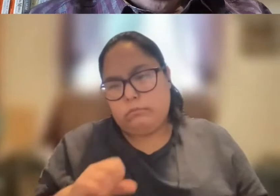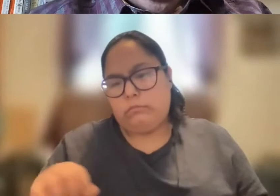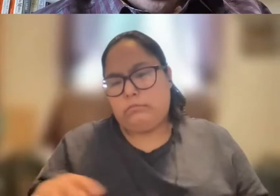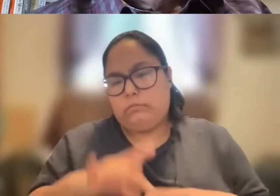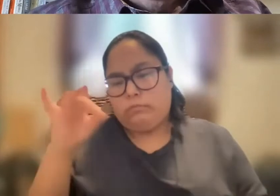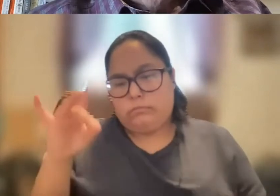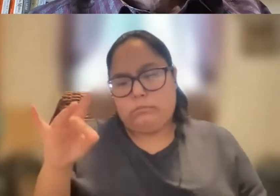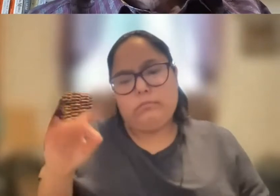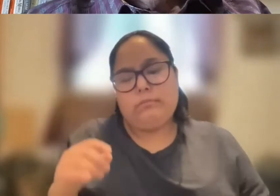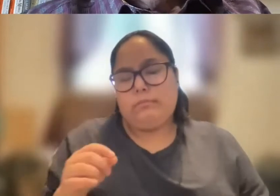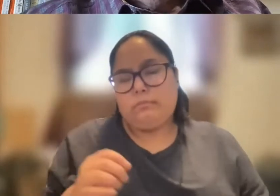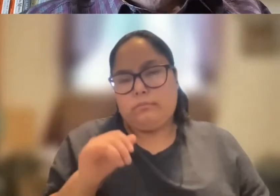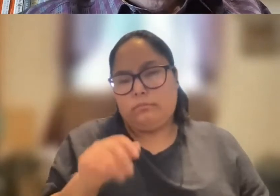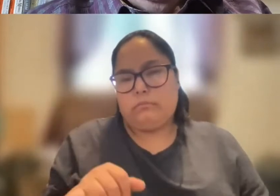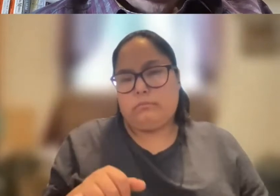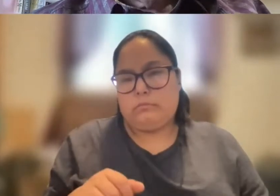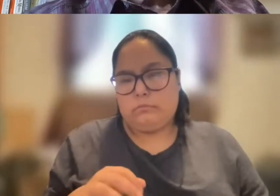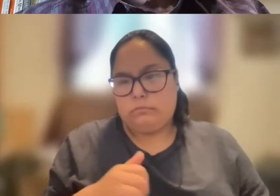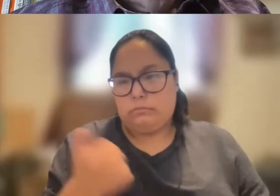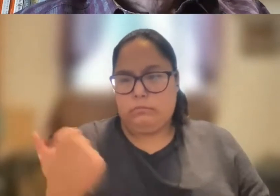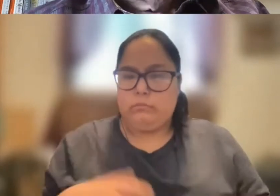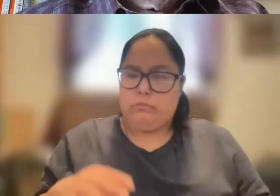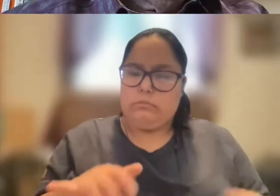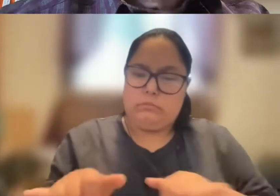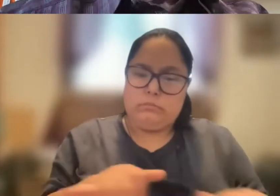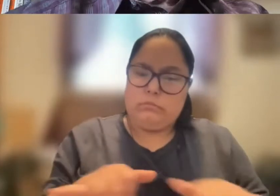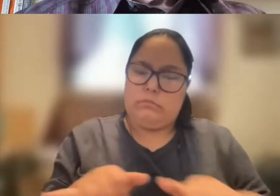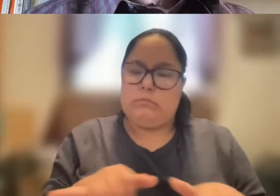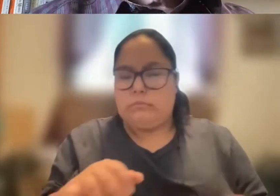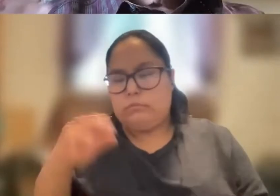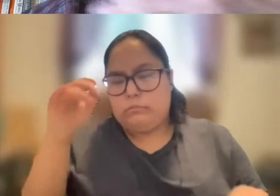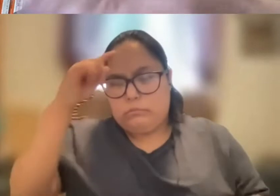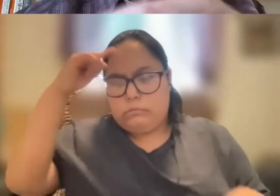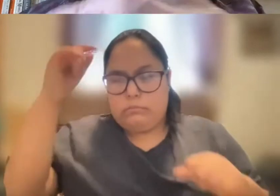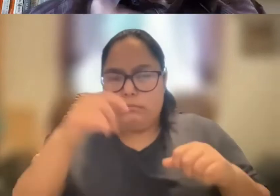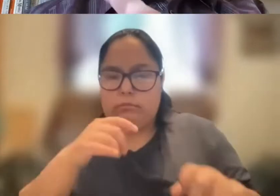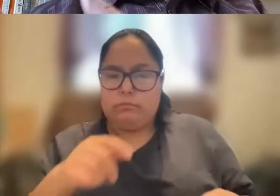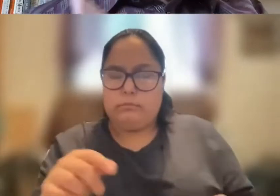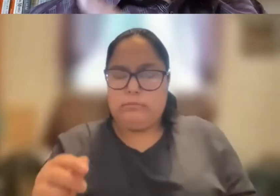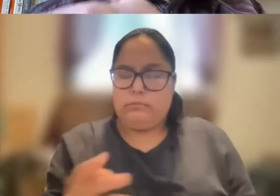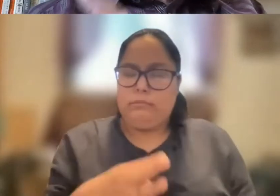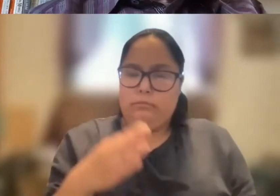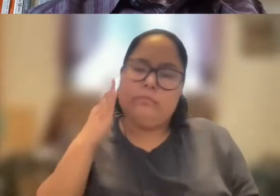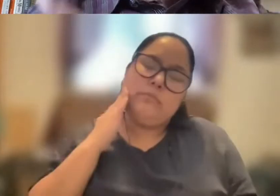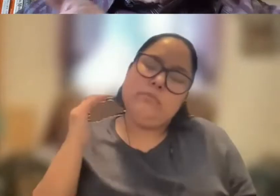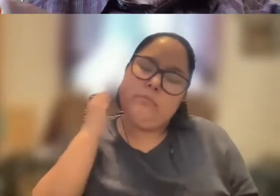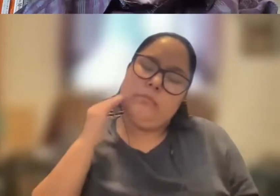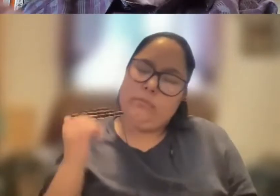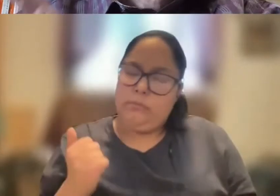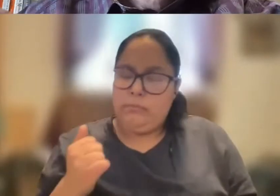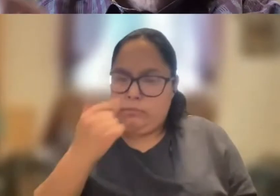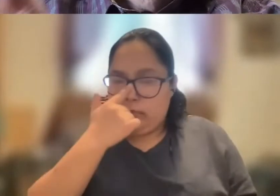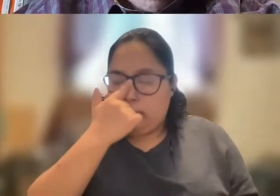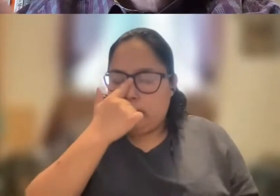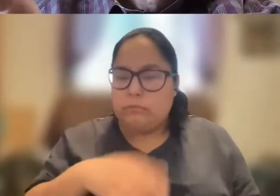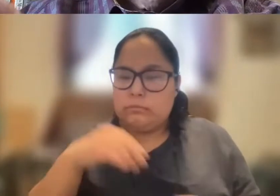found is that anything similar to that in your experiences, moments of doubt as to whether